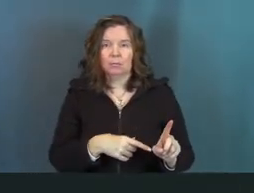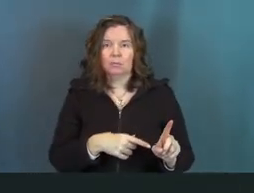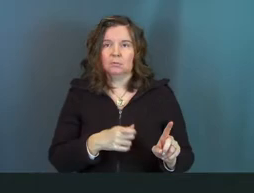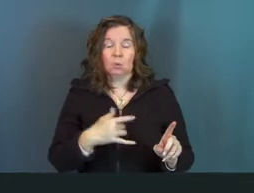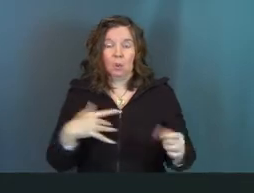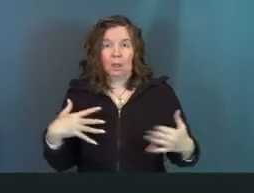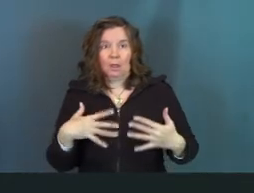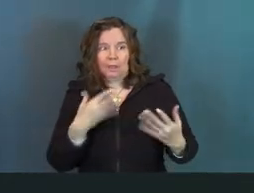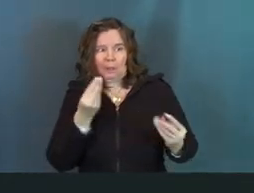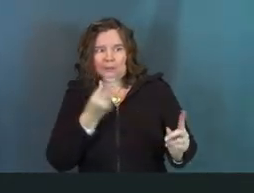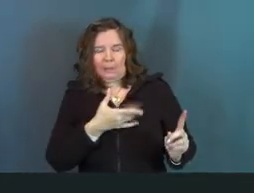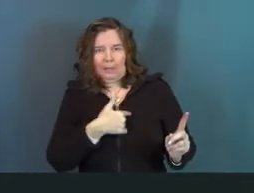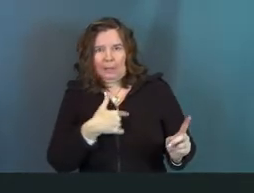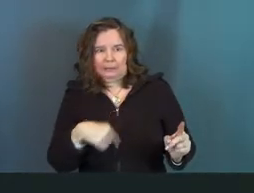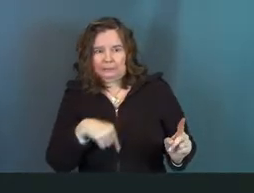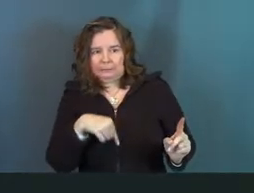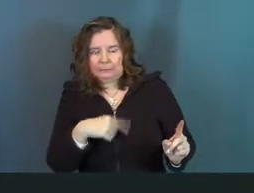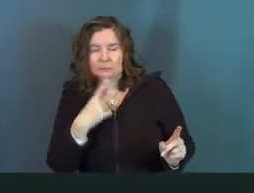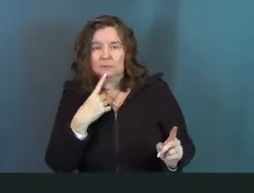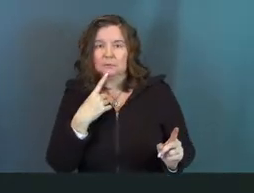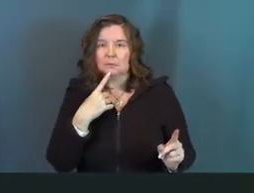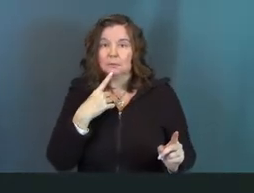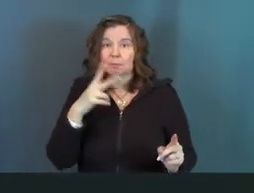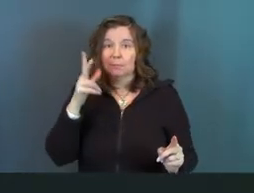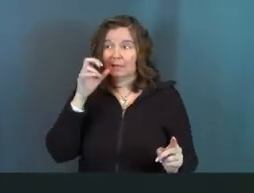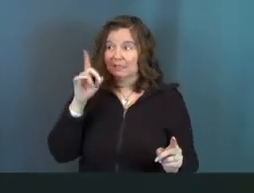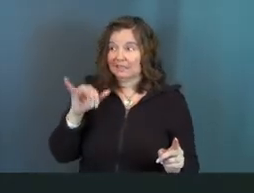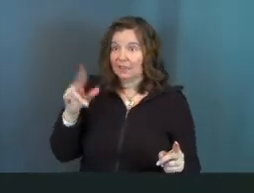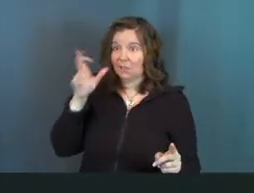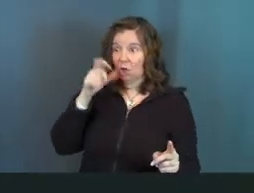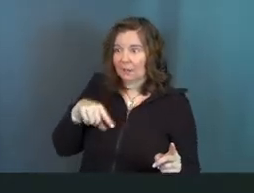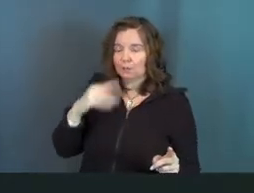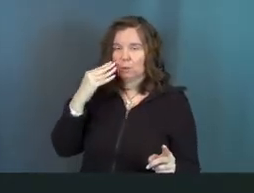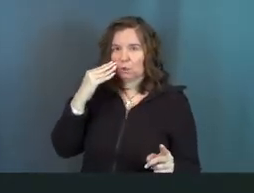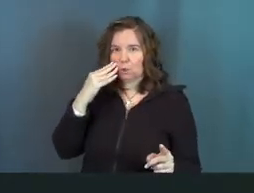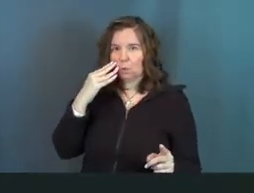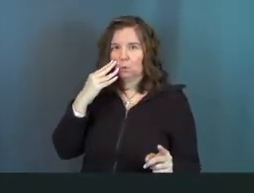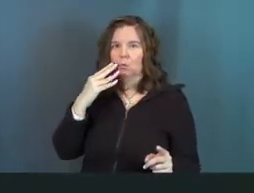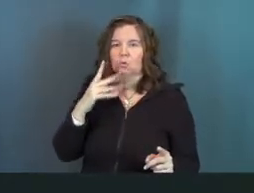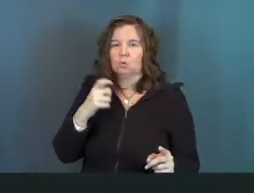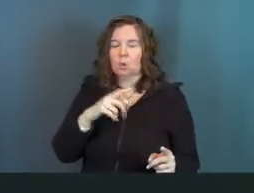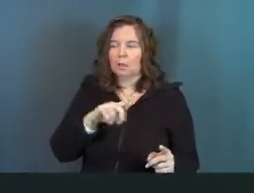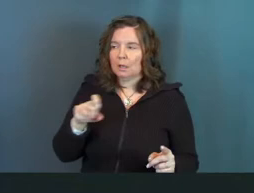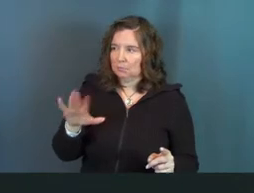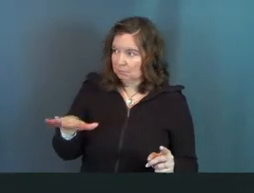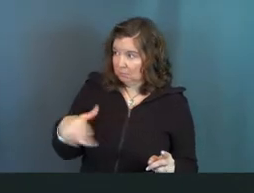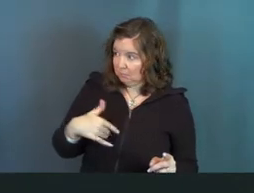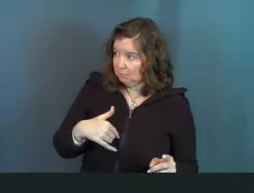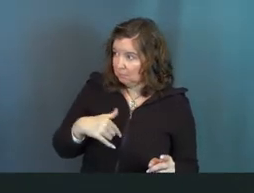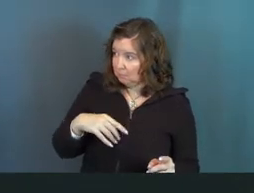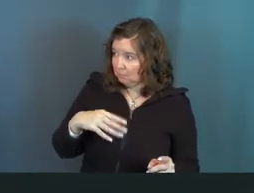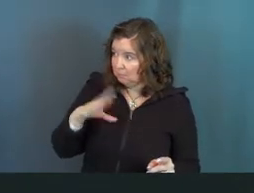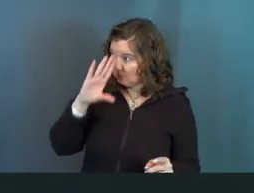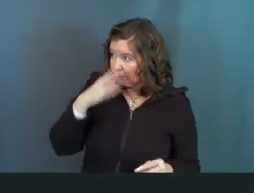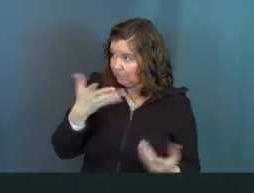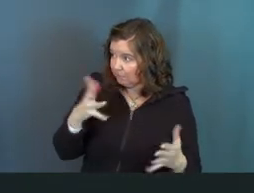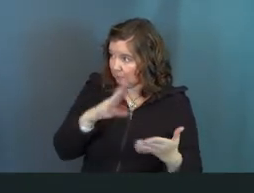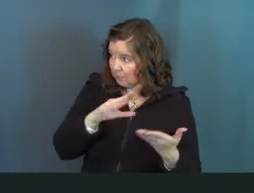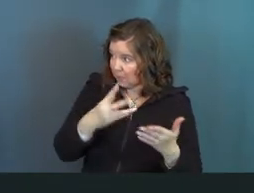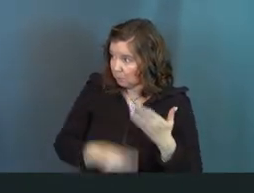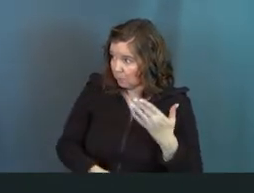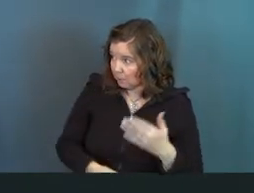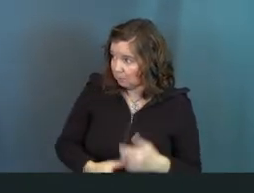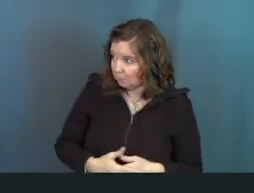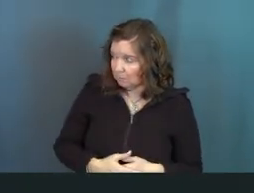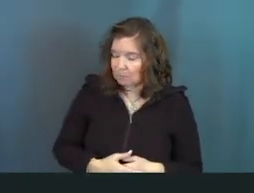So they're terrified. They don't want to tell him. Somehow it says in Scripture, David overheard them, okay, and he knew. So he asked the question, hey, like, did my son pass